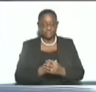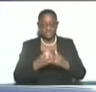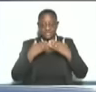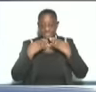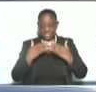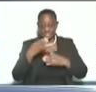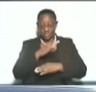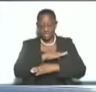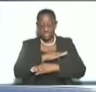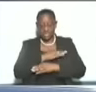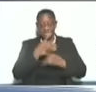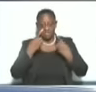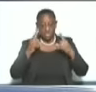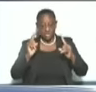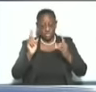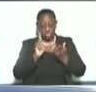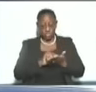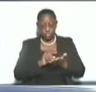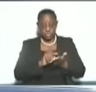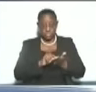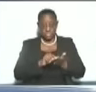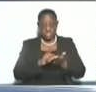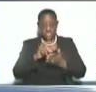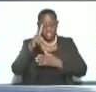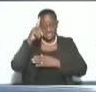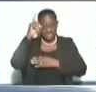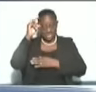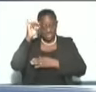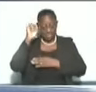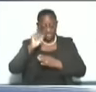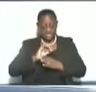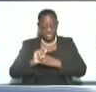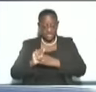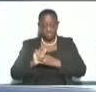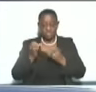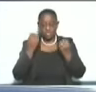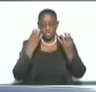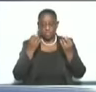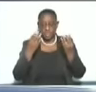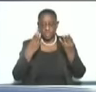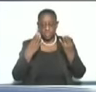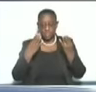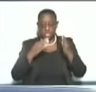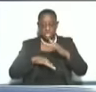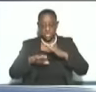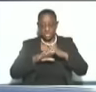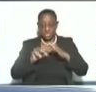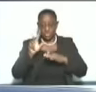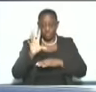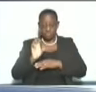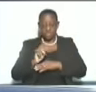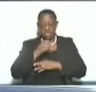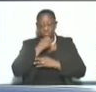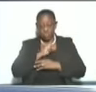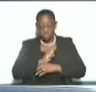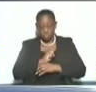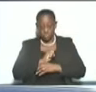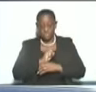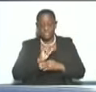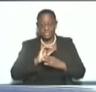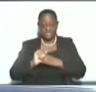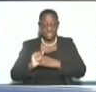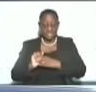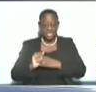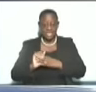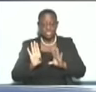Thanks a lot, Basil. And finally in news, the Davis administration has many young Bahamians under 35 holding key positions. Today's